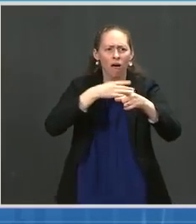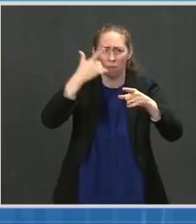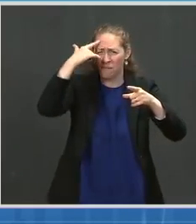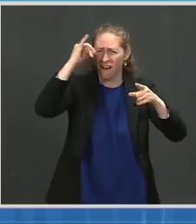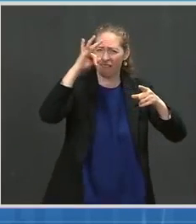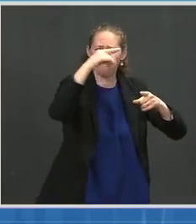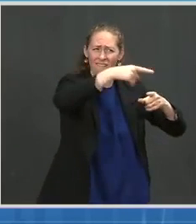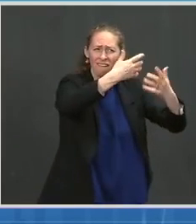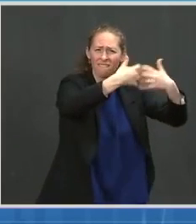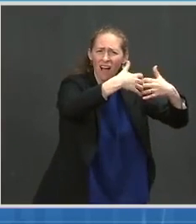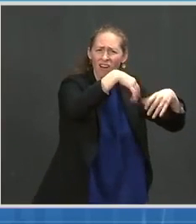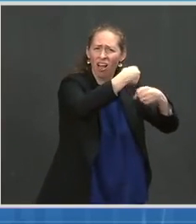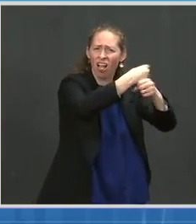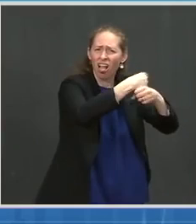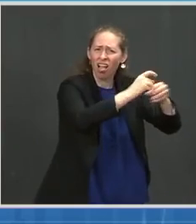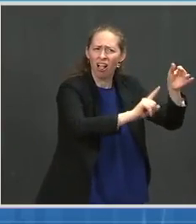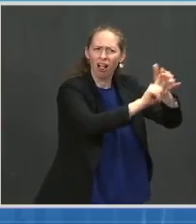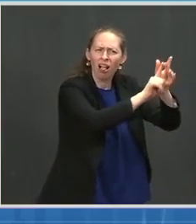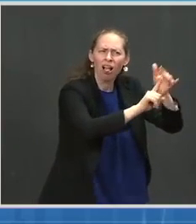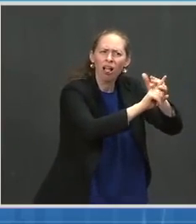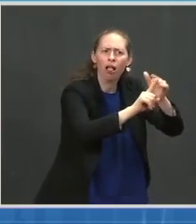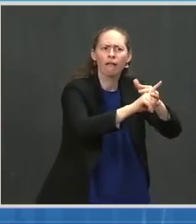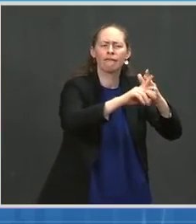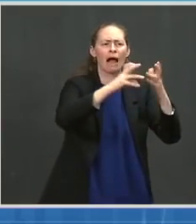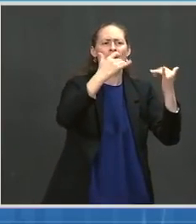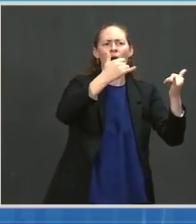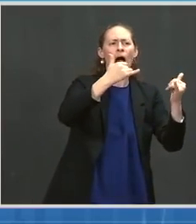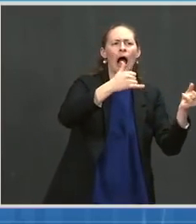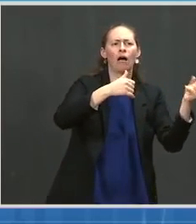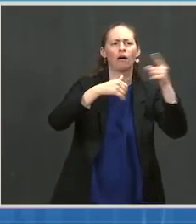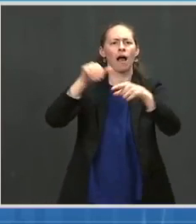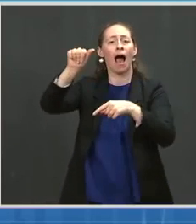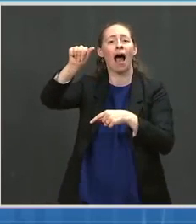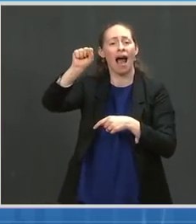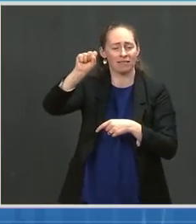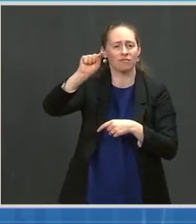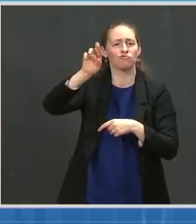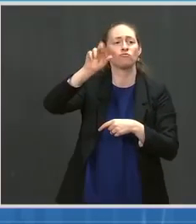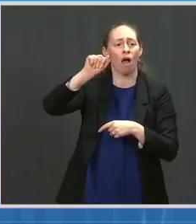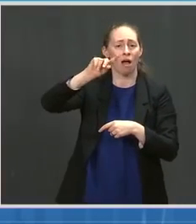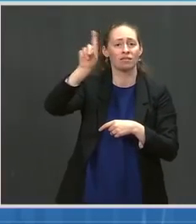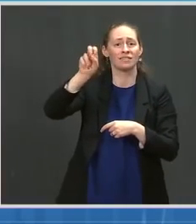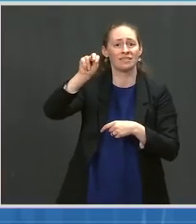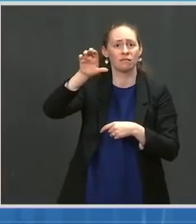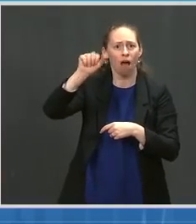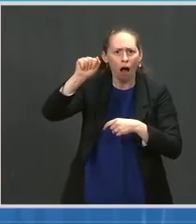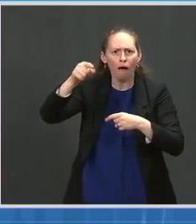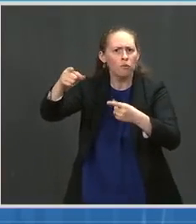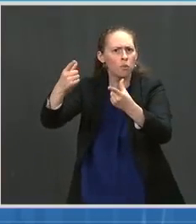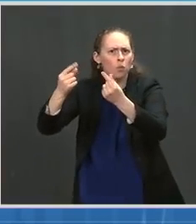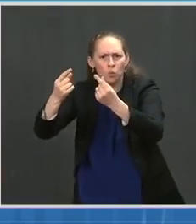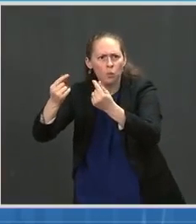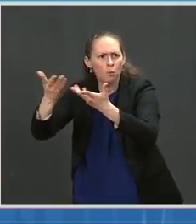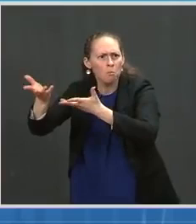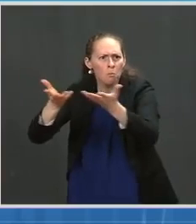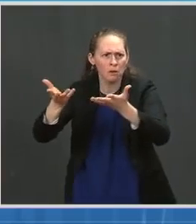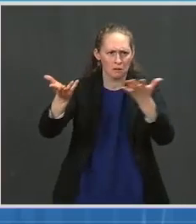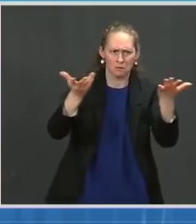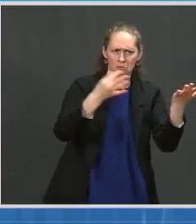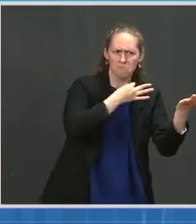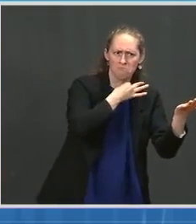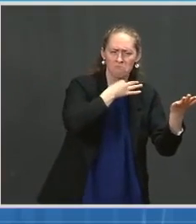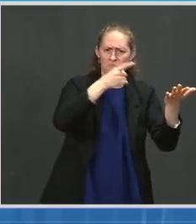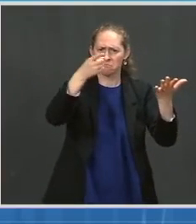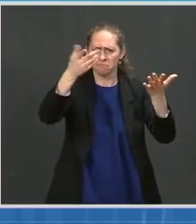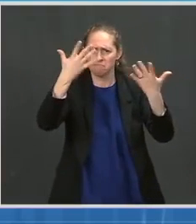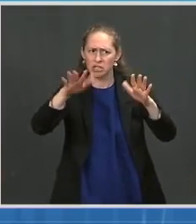on AstraZeneca, they're working with the US government to try to find new drug substance production. Have they found it? And do you have any thoughts